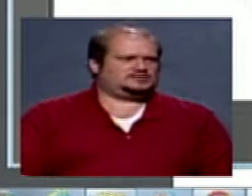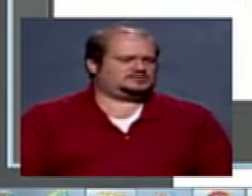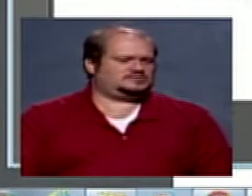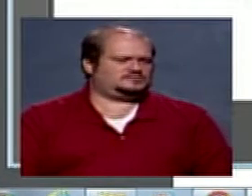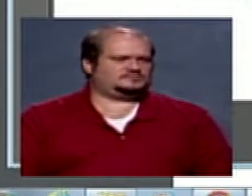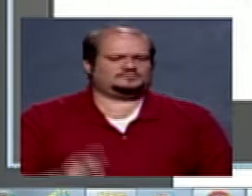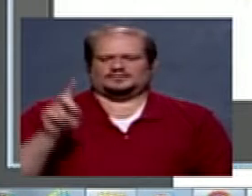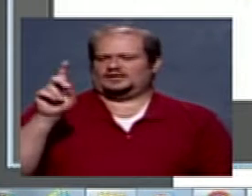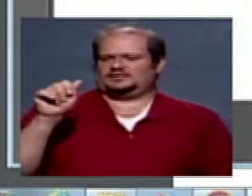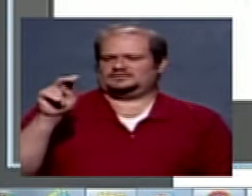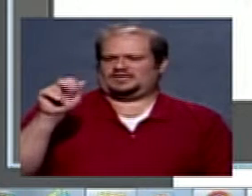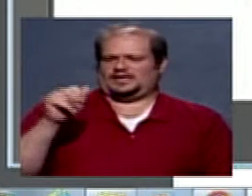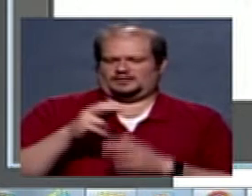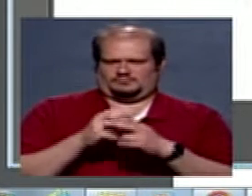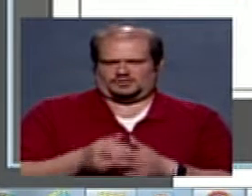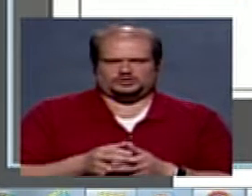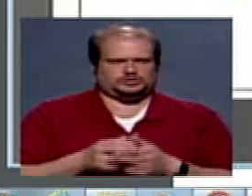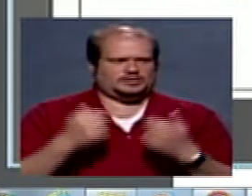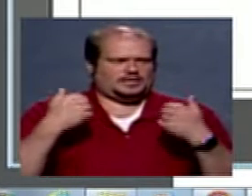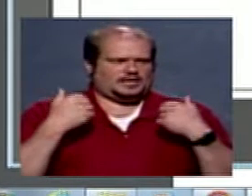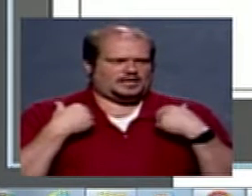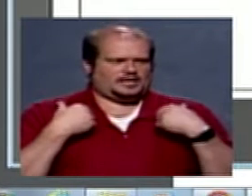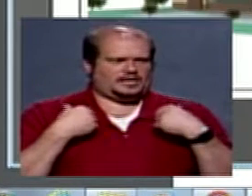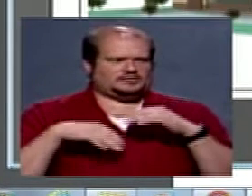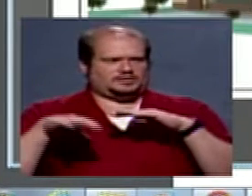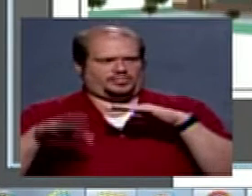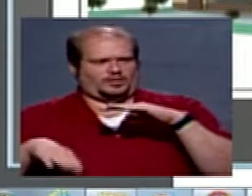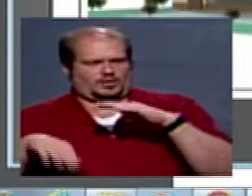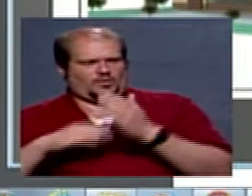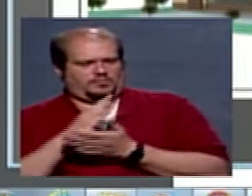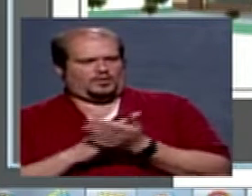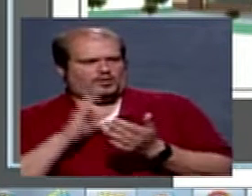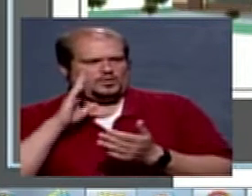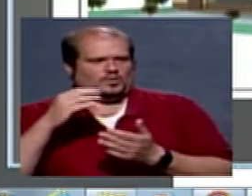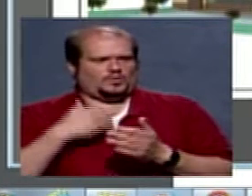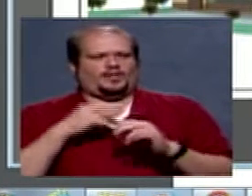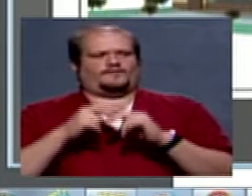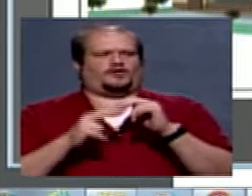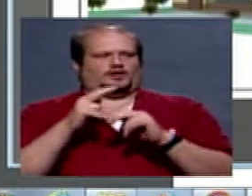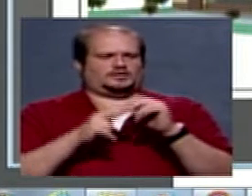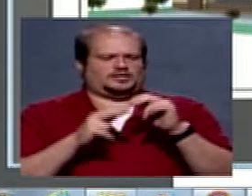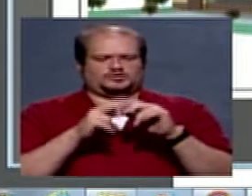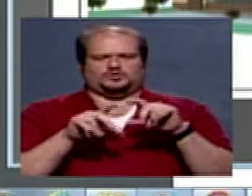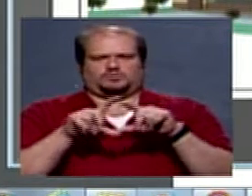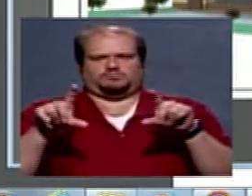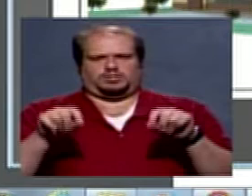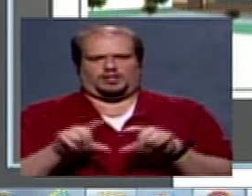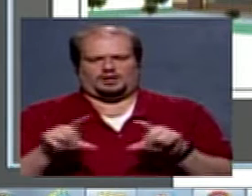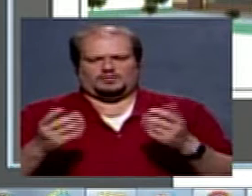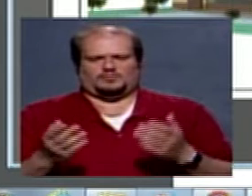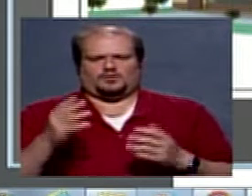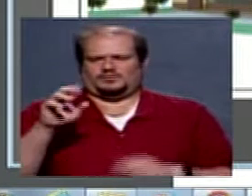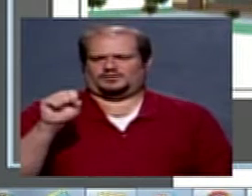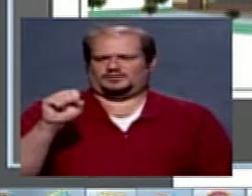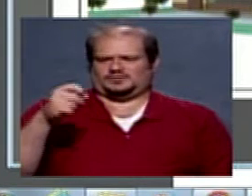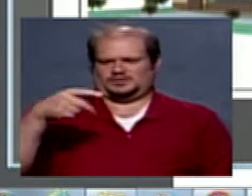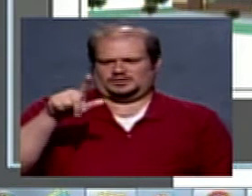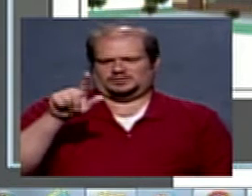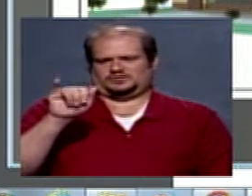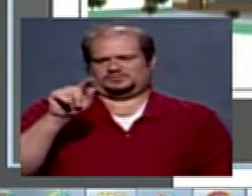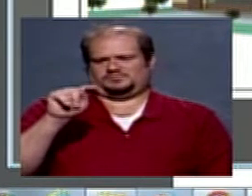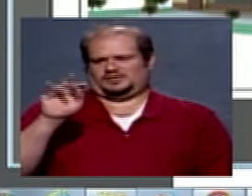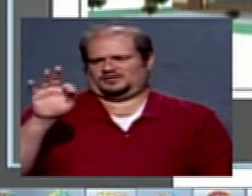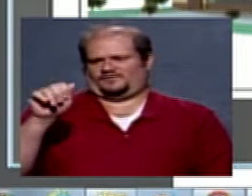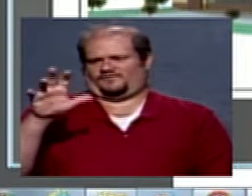As Dana mentioned, it has, in the lower part, it will have architectural block, probably a